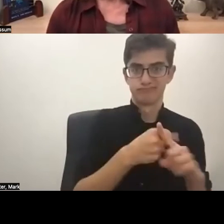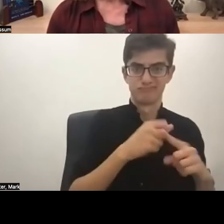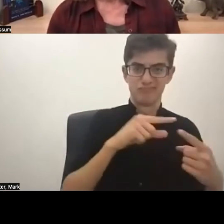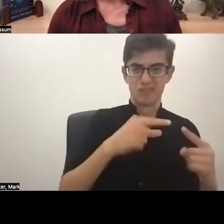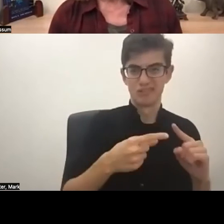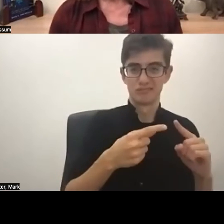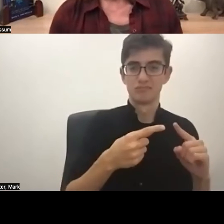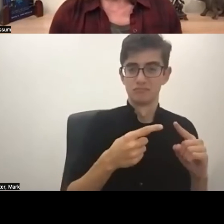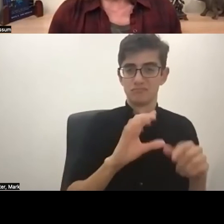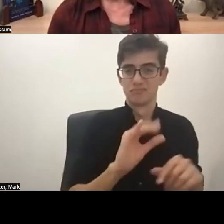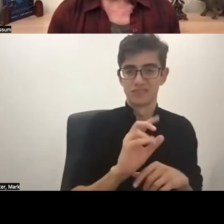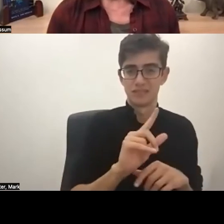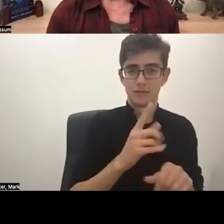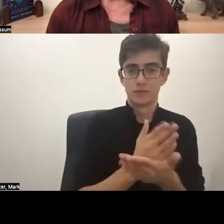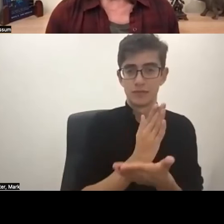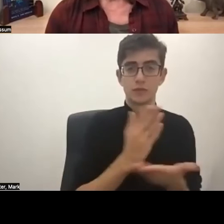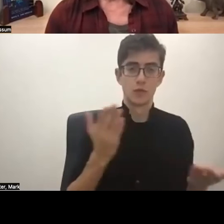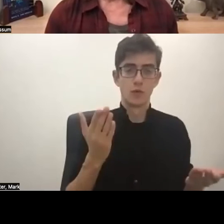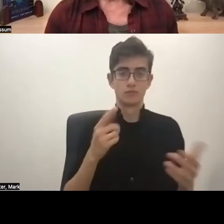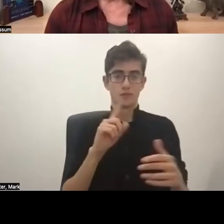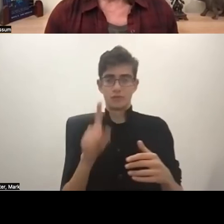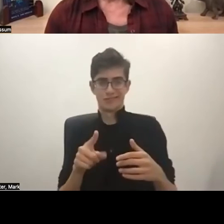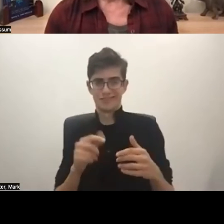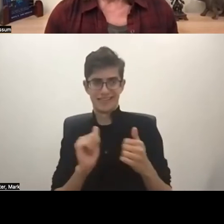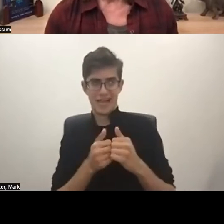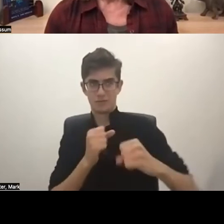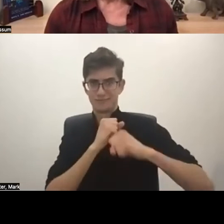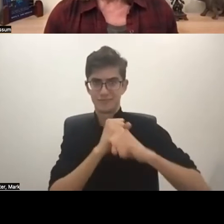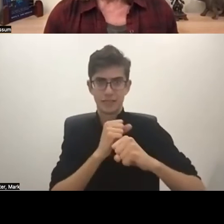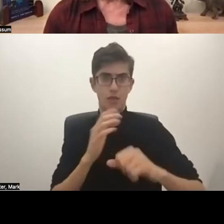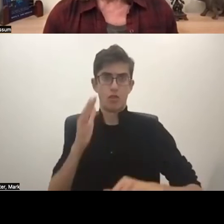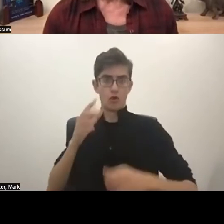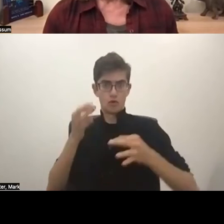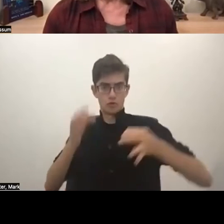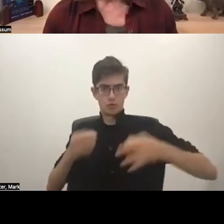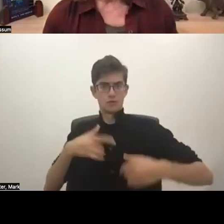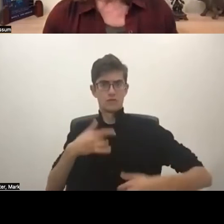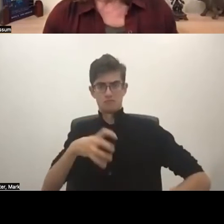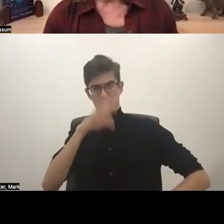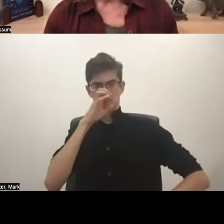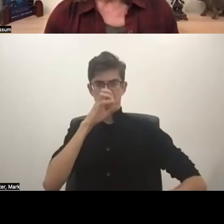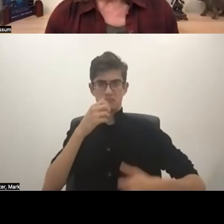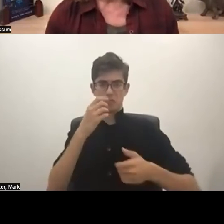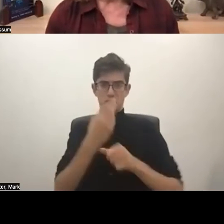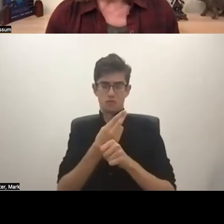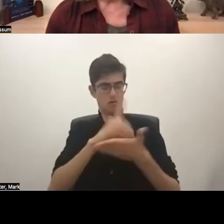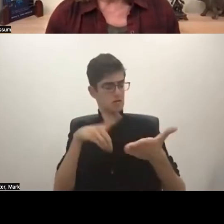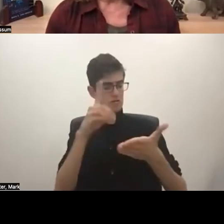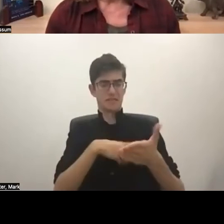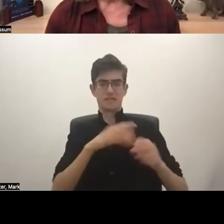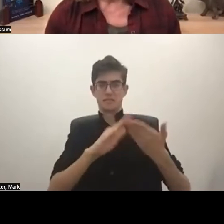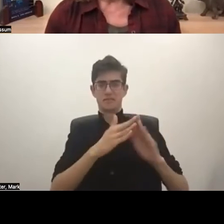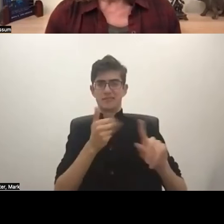protect against the fact that the courts have used strict scrutiny in the past to discriminate against disenfranchised